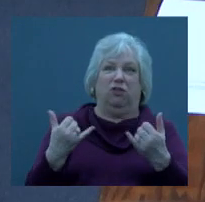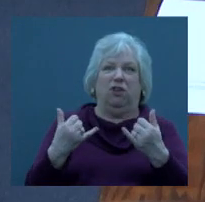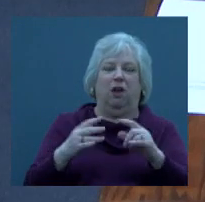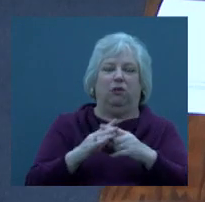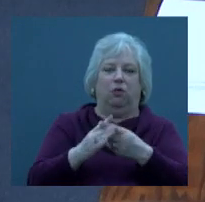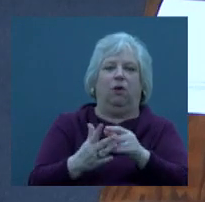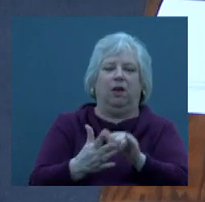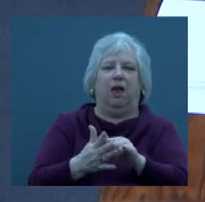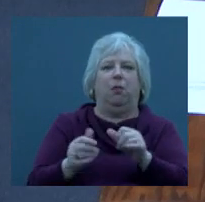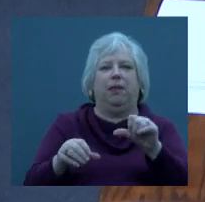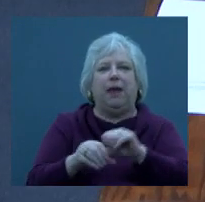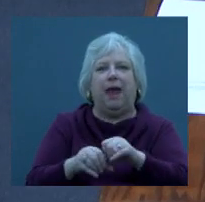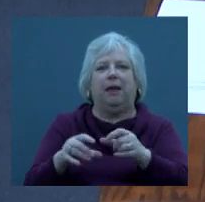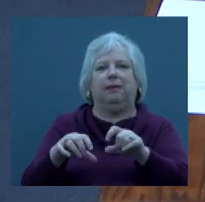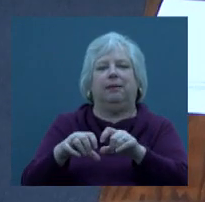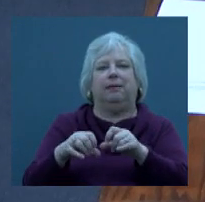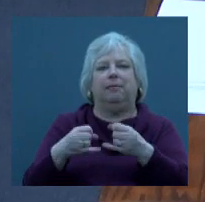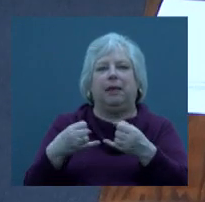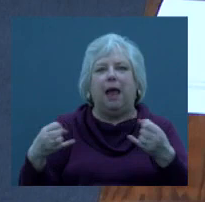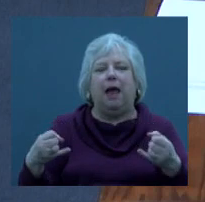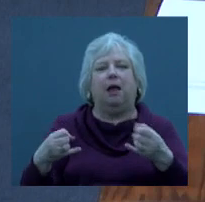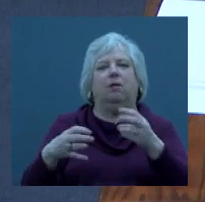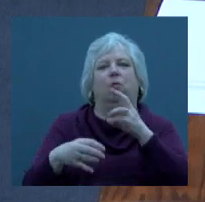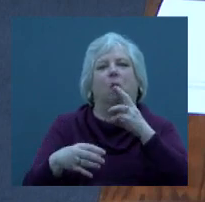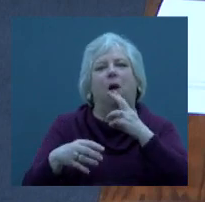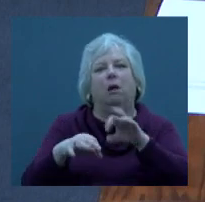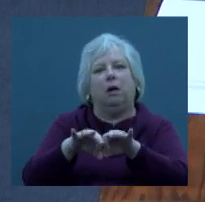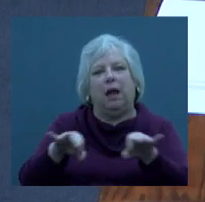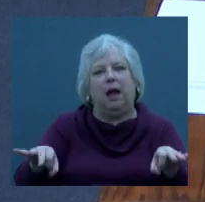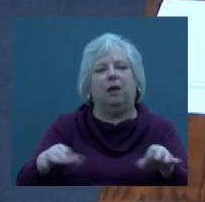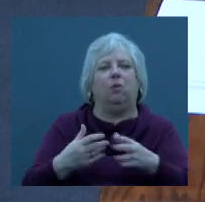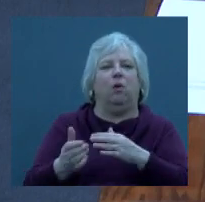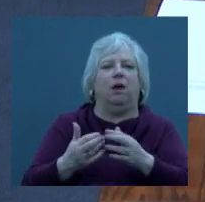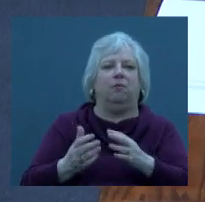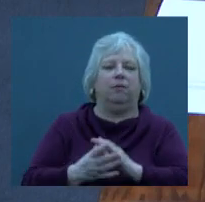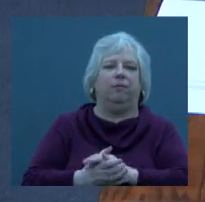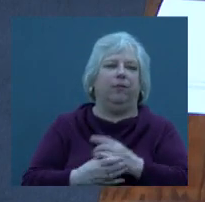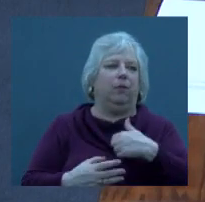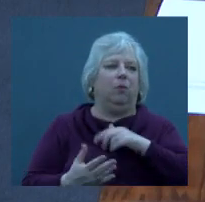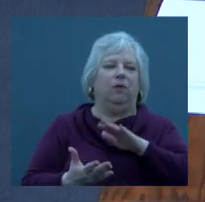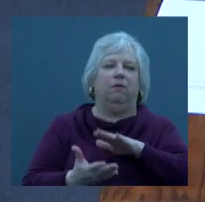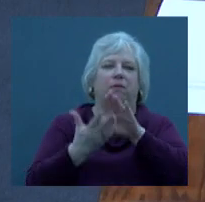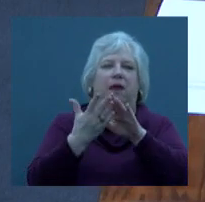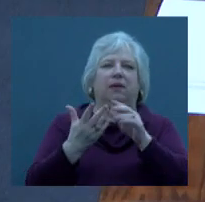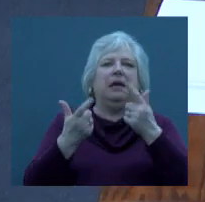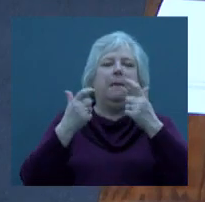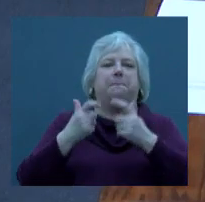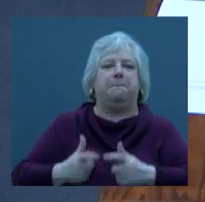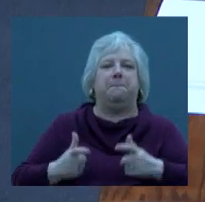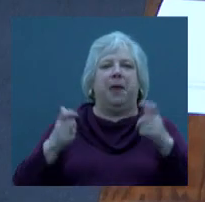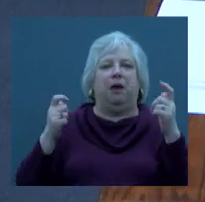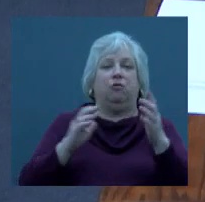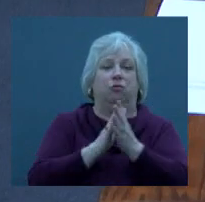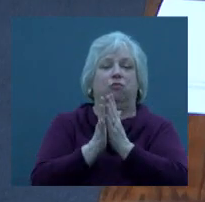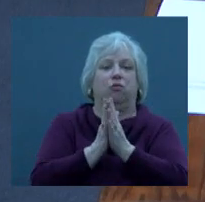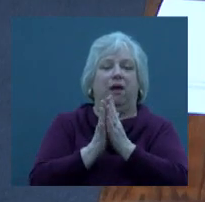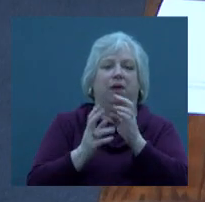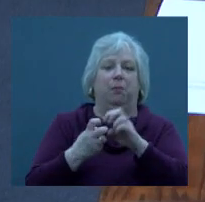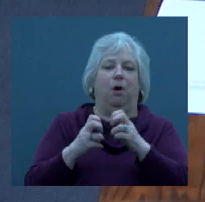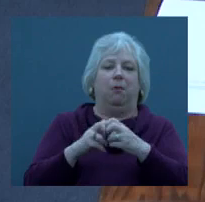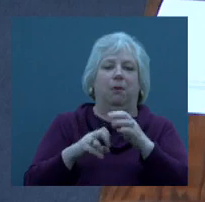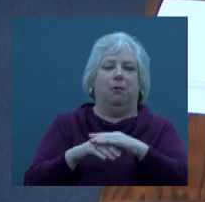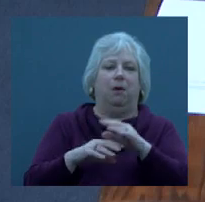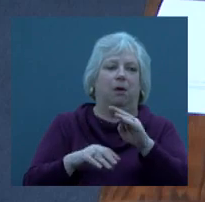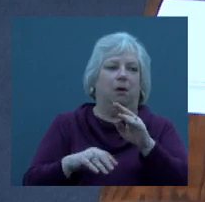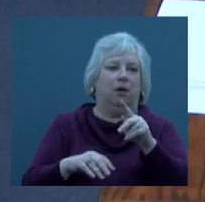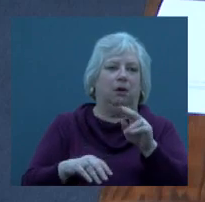lines, water lines, whatever they're having to put in. We're facing a major traffic problem on Canis